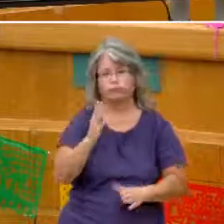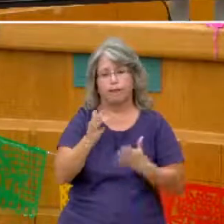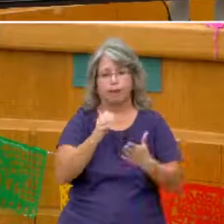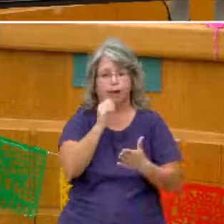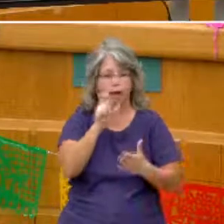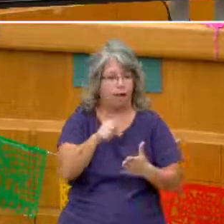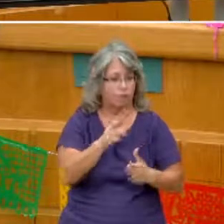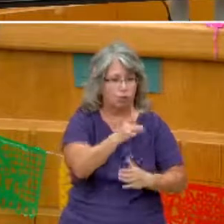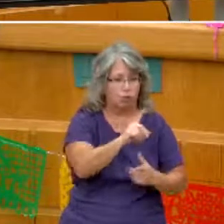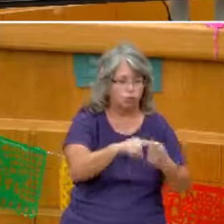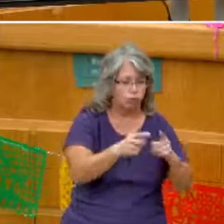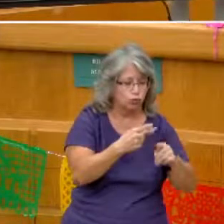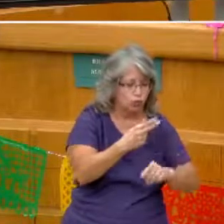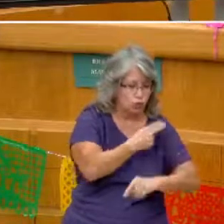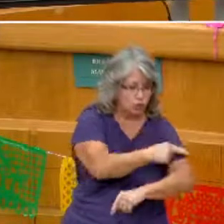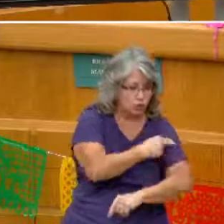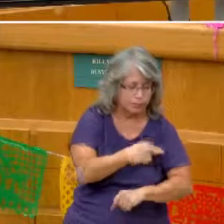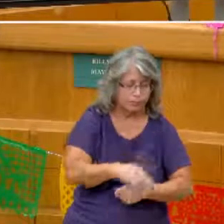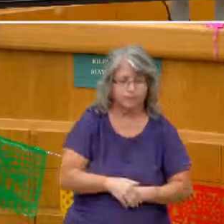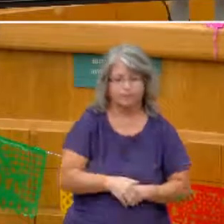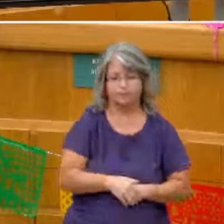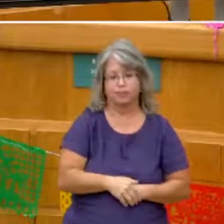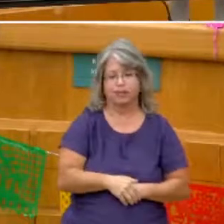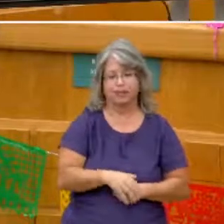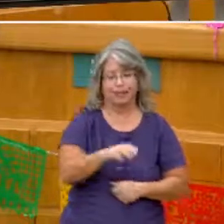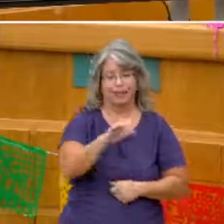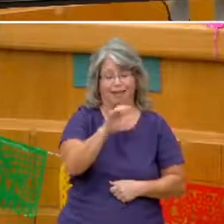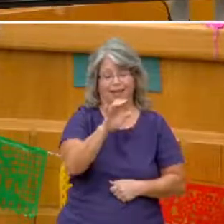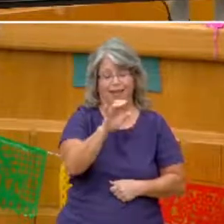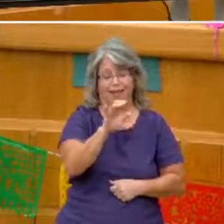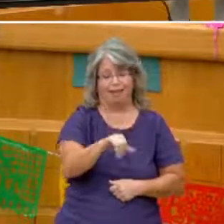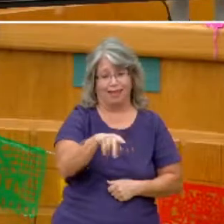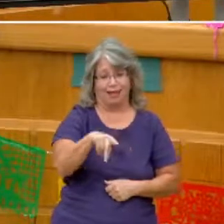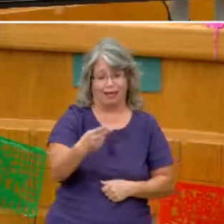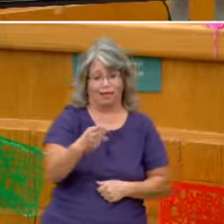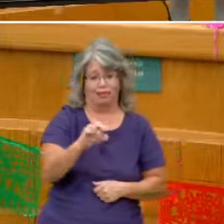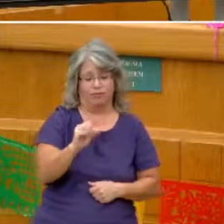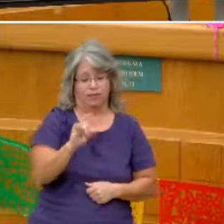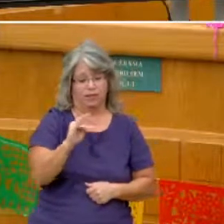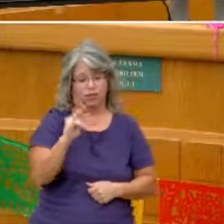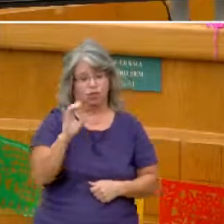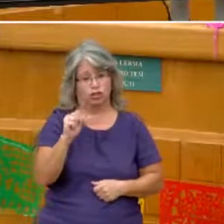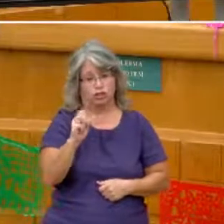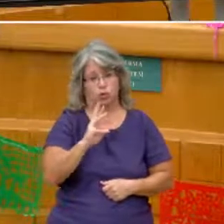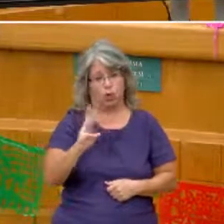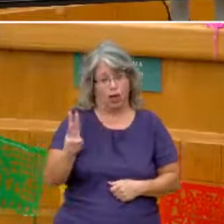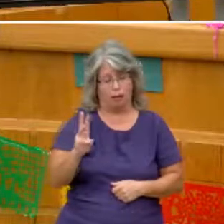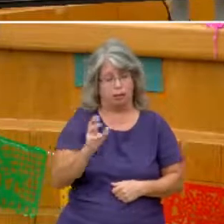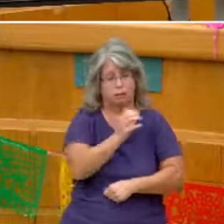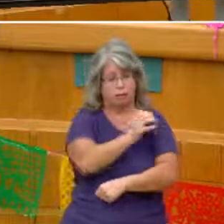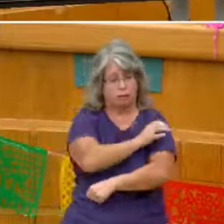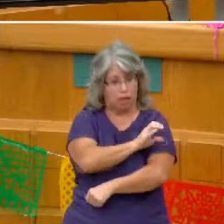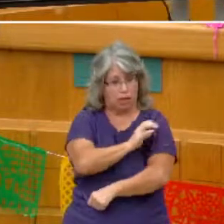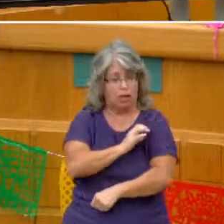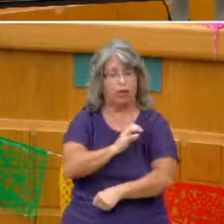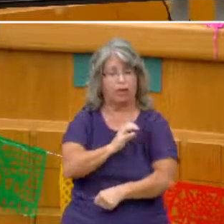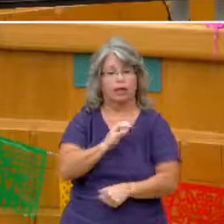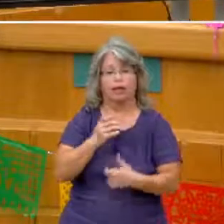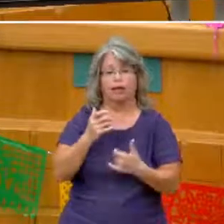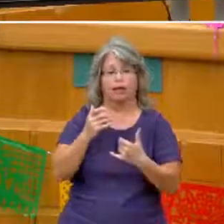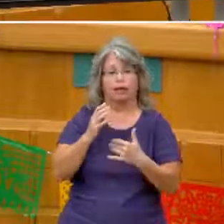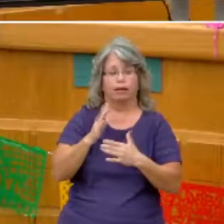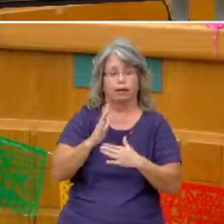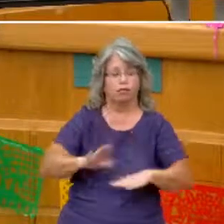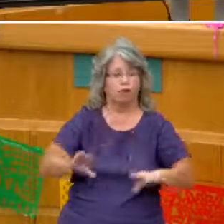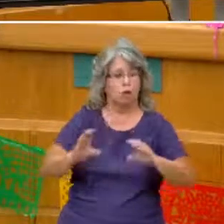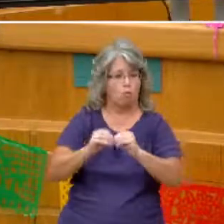monoclonal antibodies is now transitioning to be vaccinations only. But we're still doing infusion treatment at the